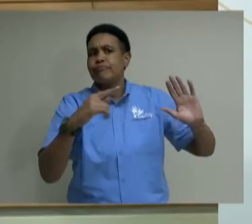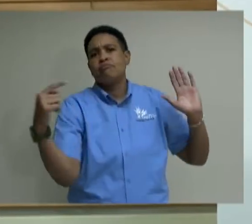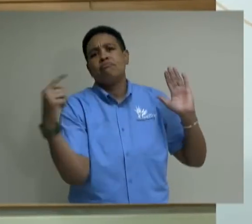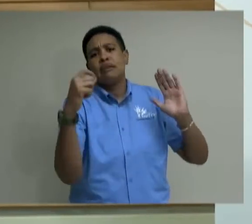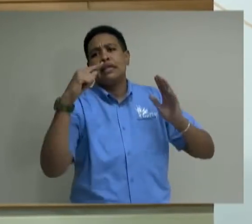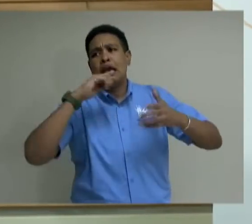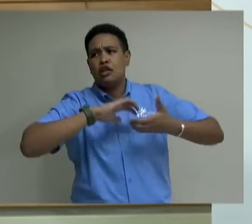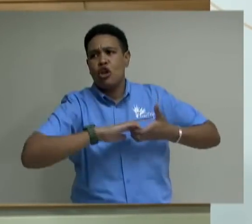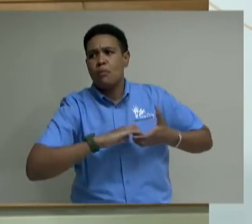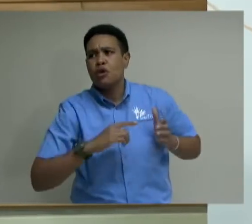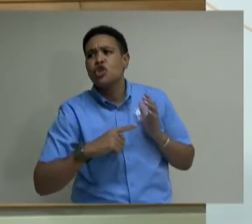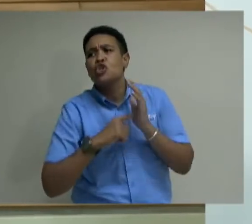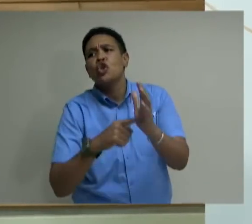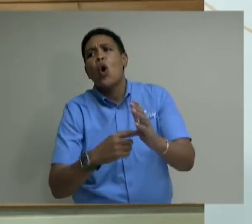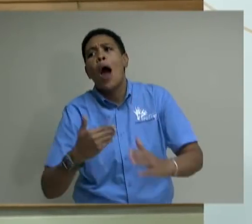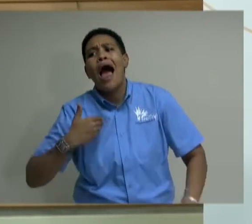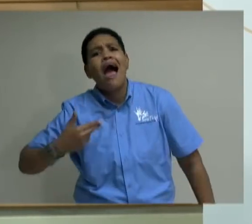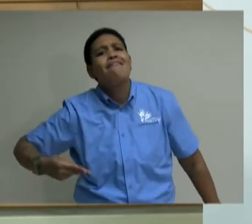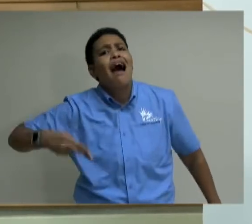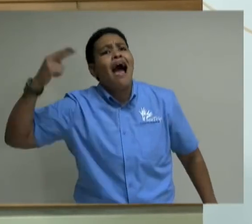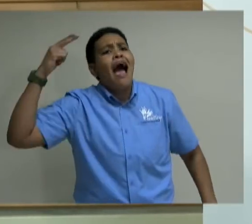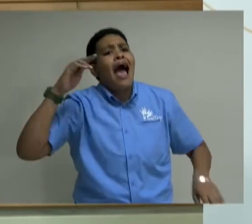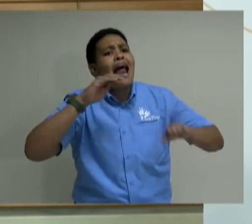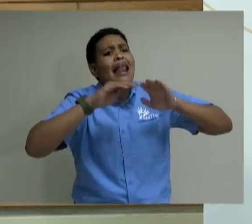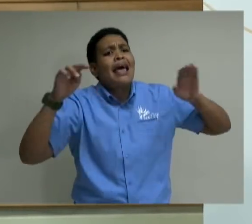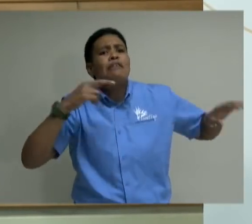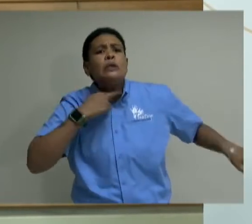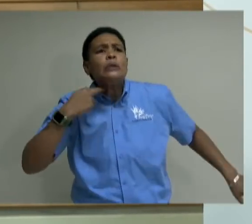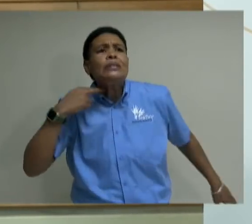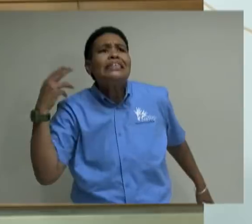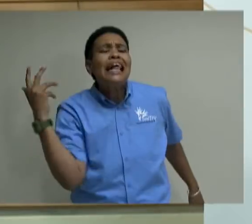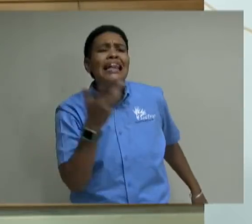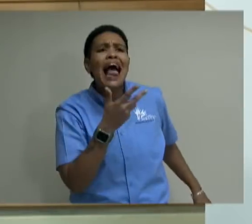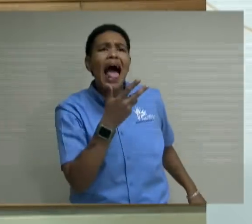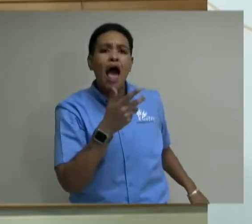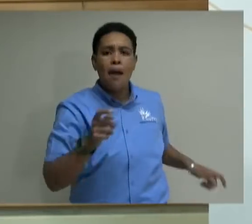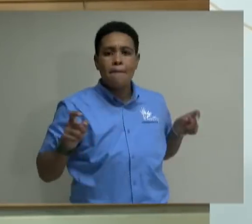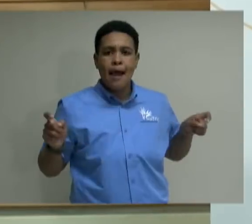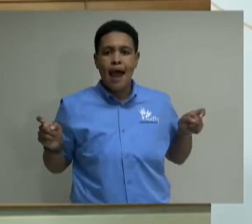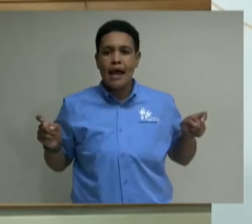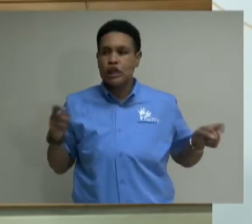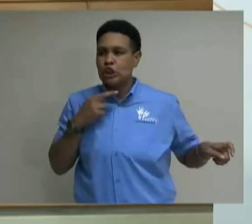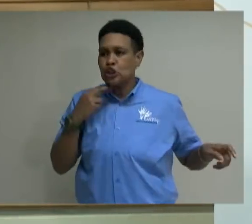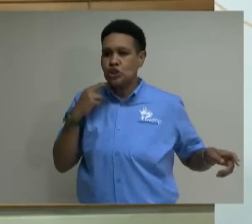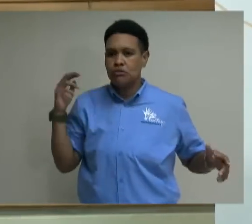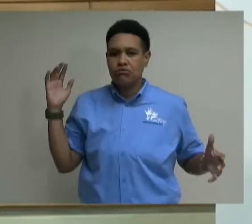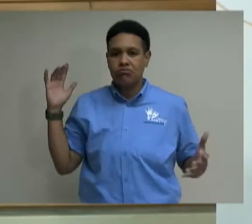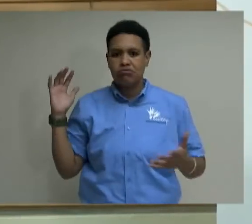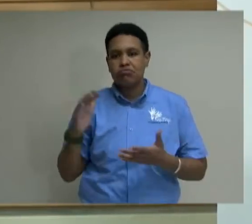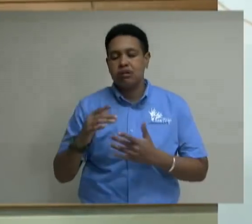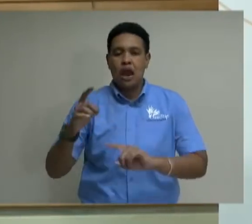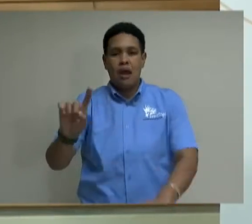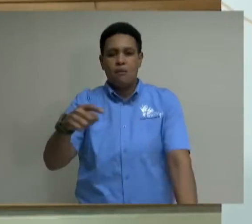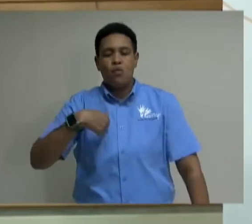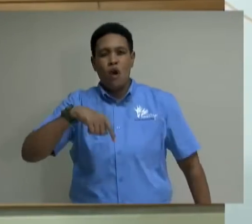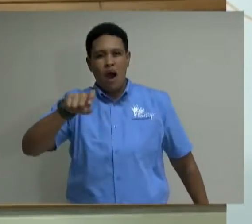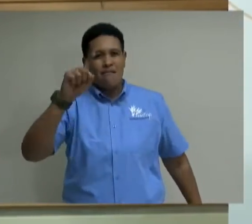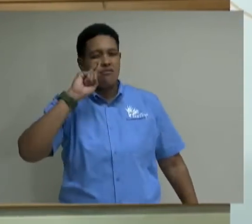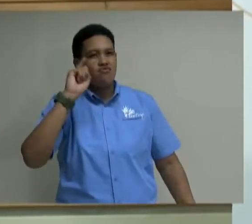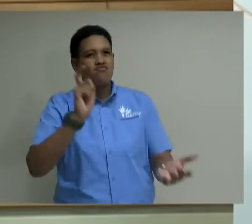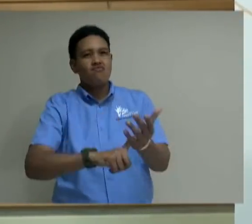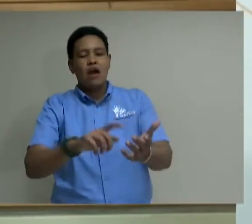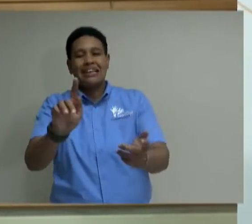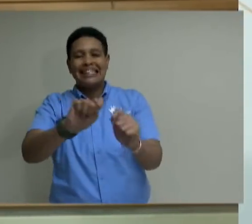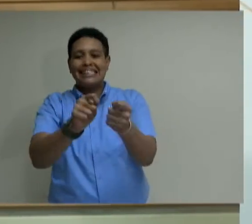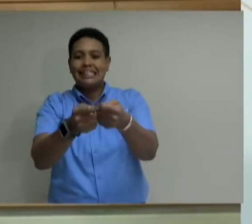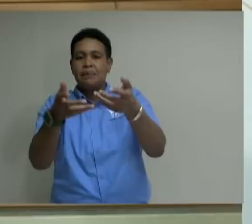study of having a high level of threat or risk and managing that risk. And of course, we have to recognize the